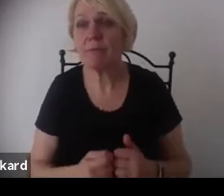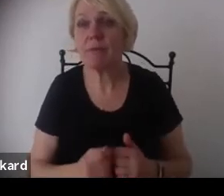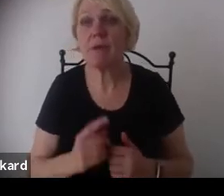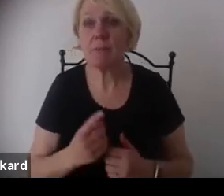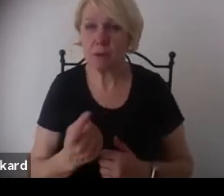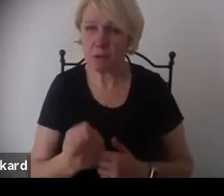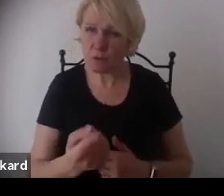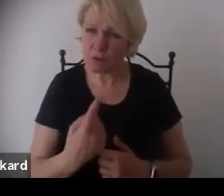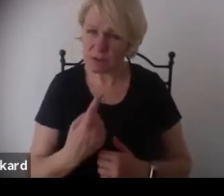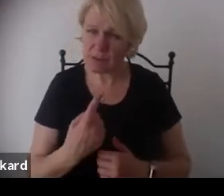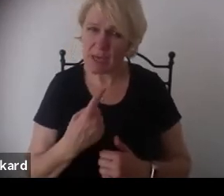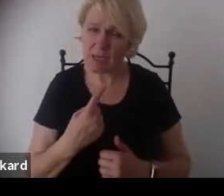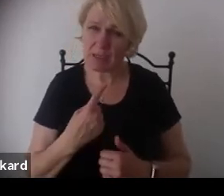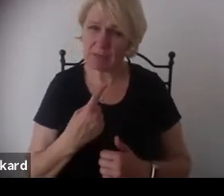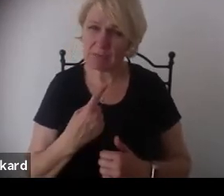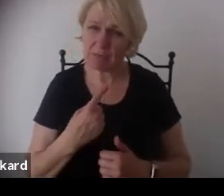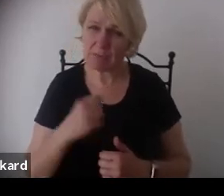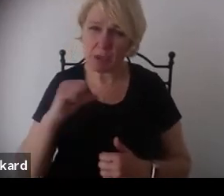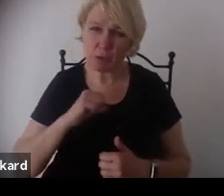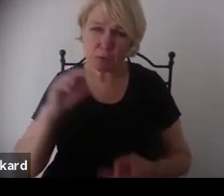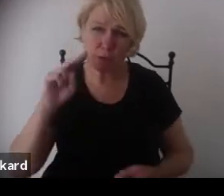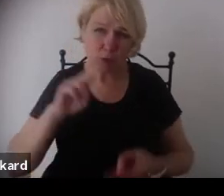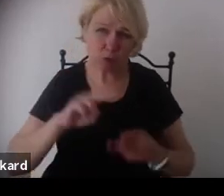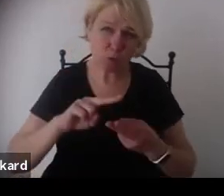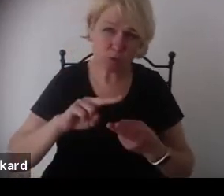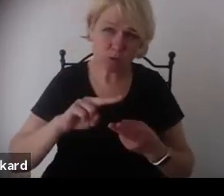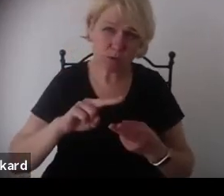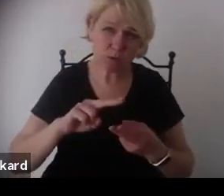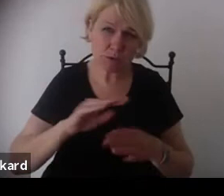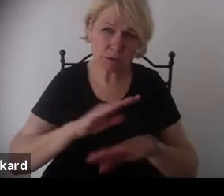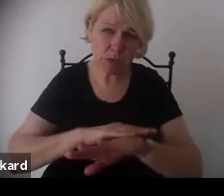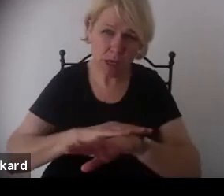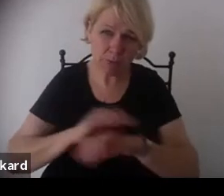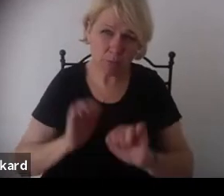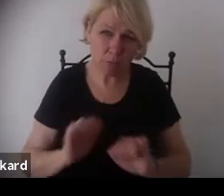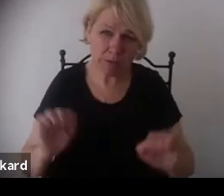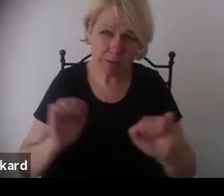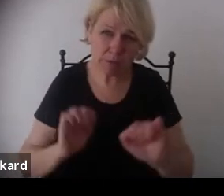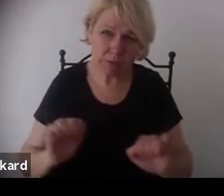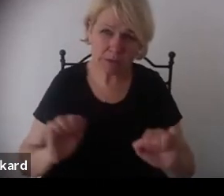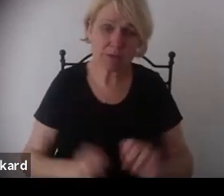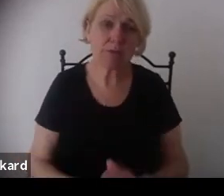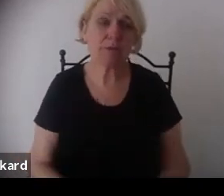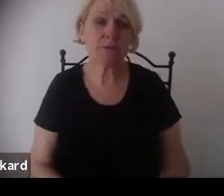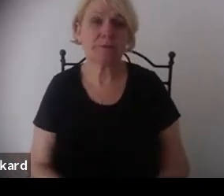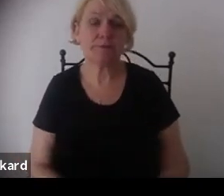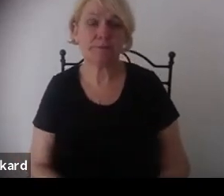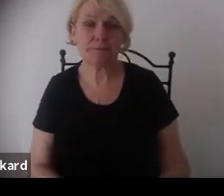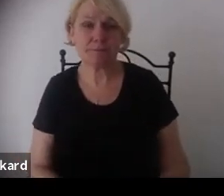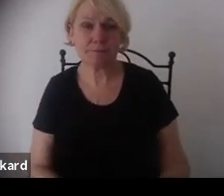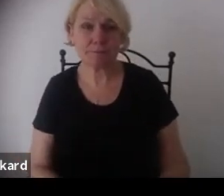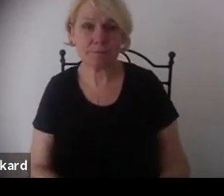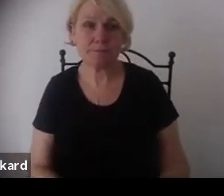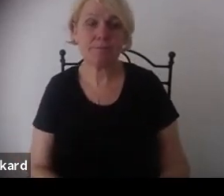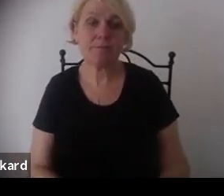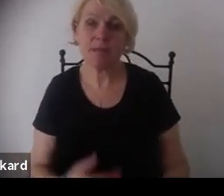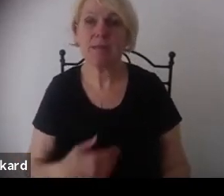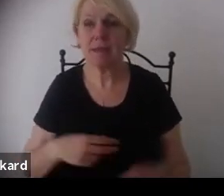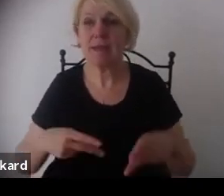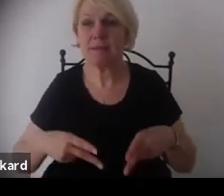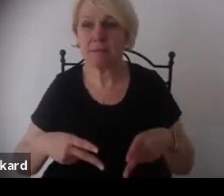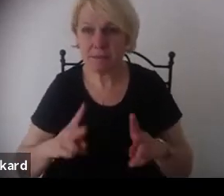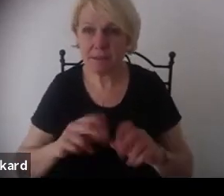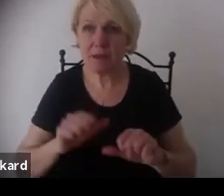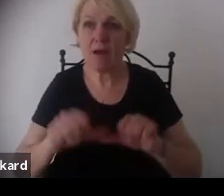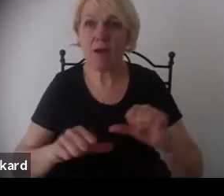Yeah, absolutely. I mean, the system for GPs to refer patients to us continues. We